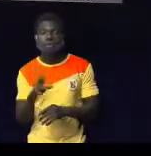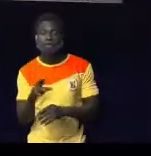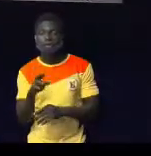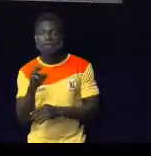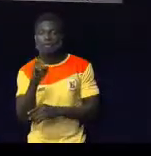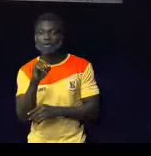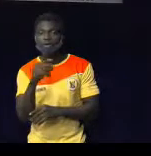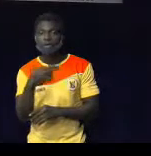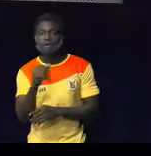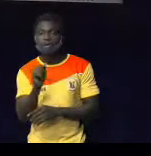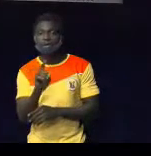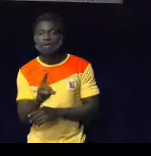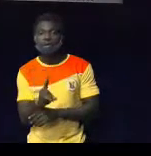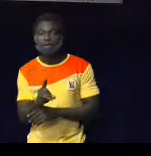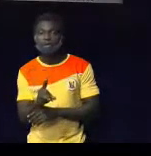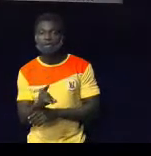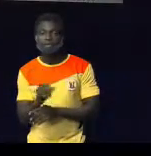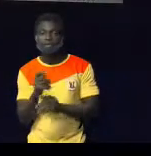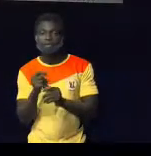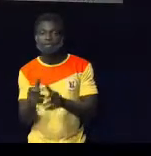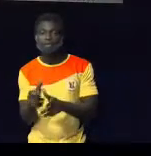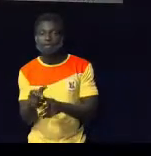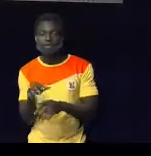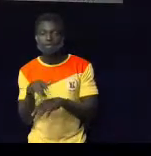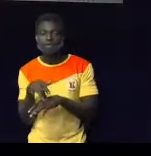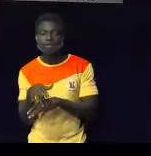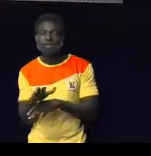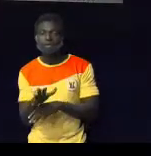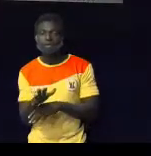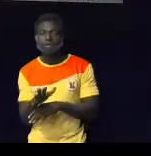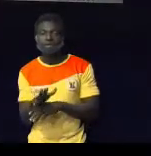hard, fast,